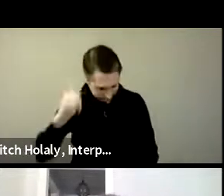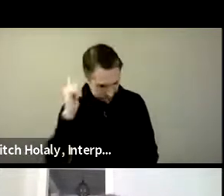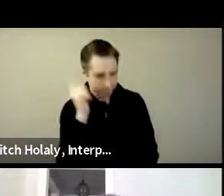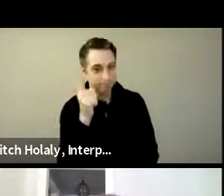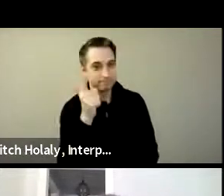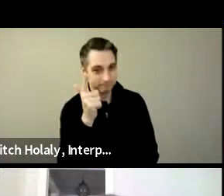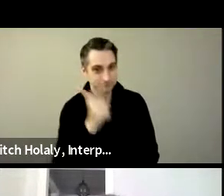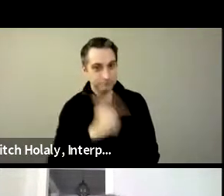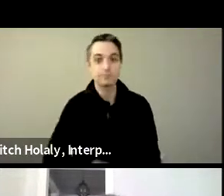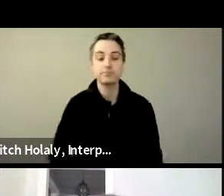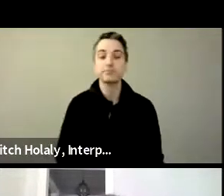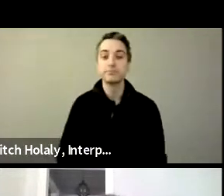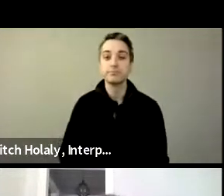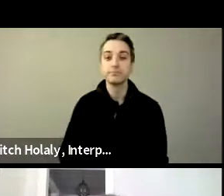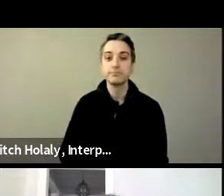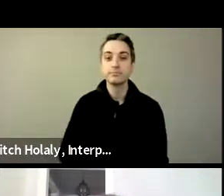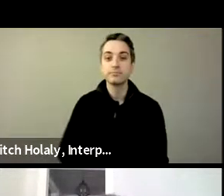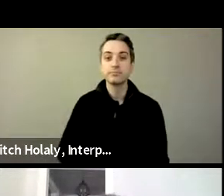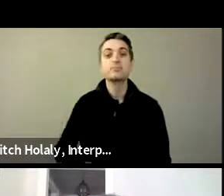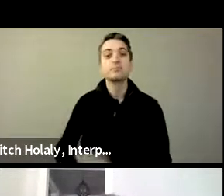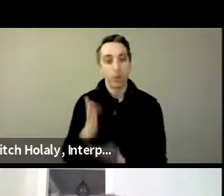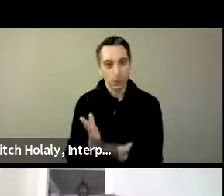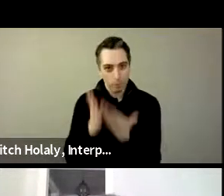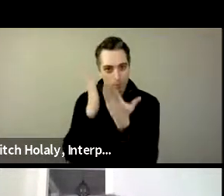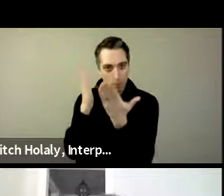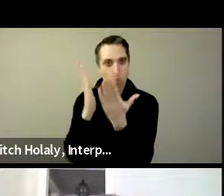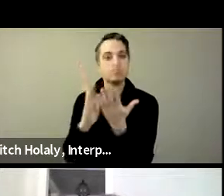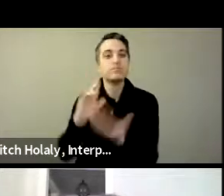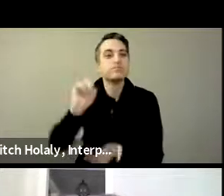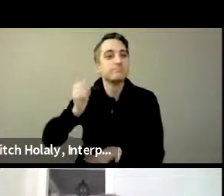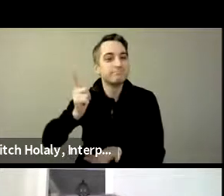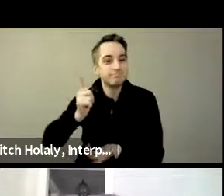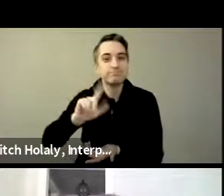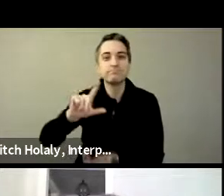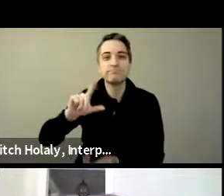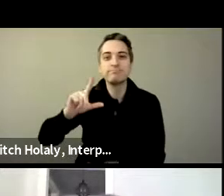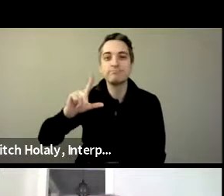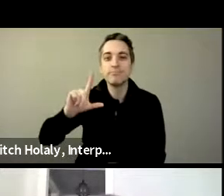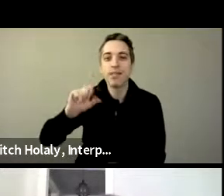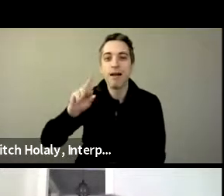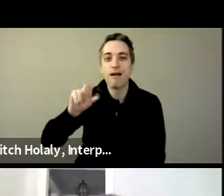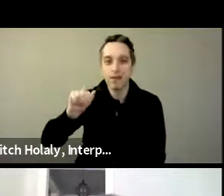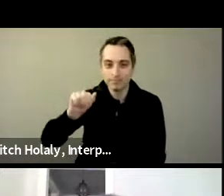motion has been seconded by Commissioner Lara. Is there any discussion?